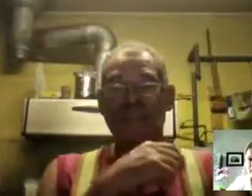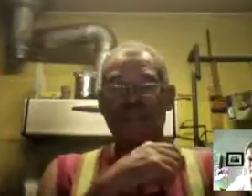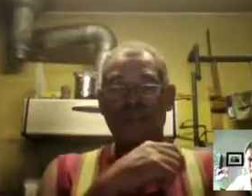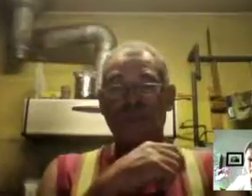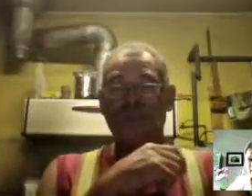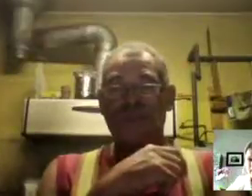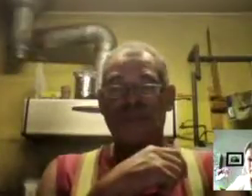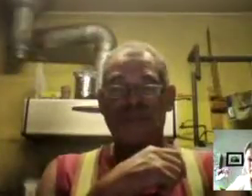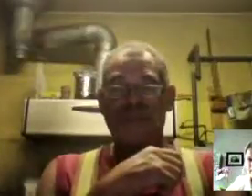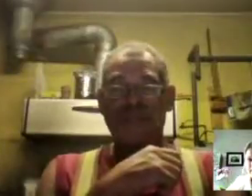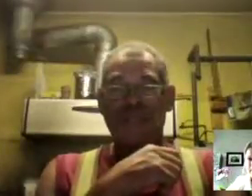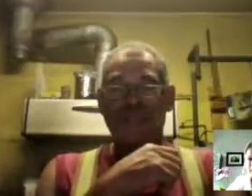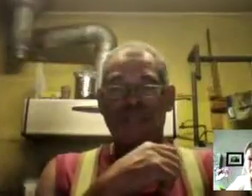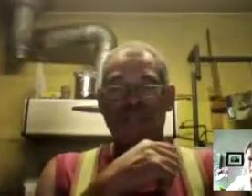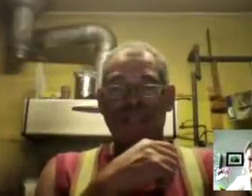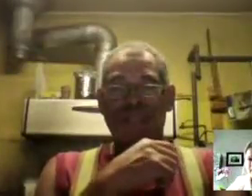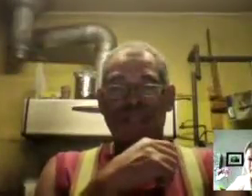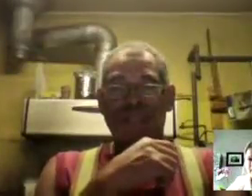relatively speaking, good.